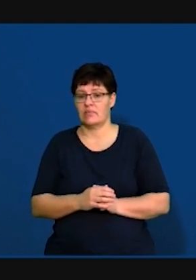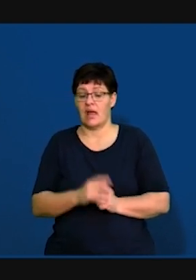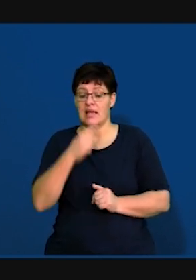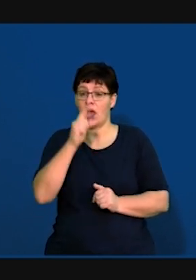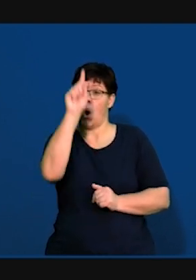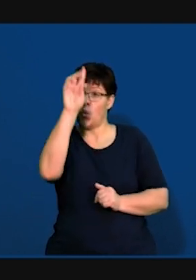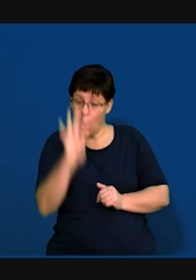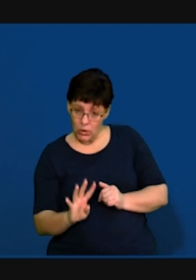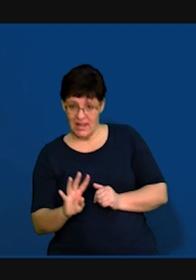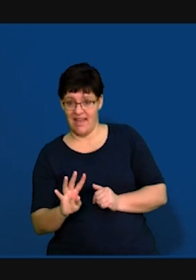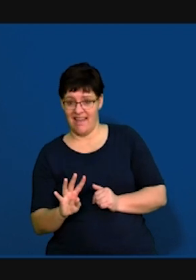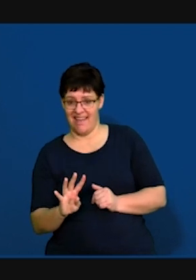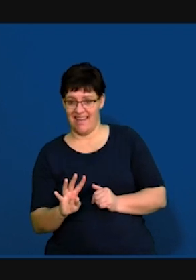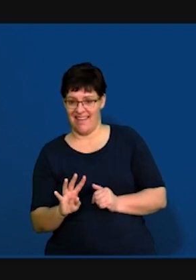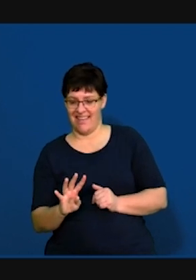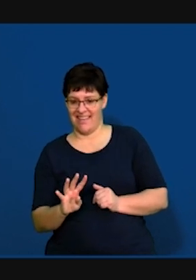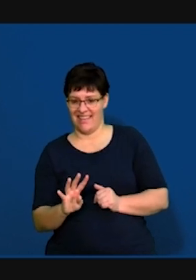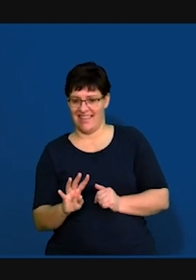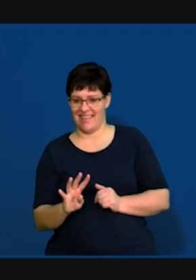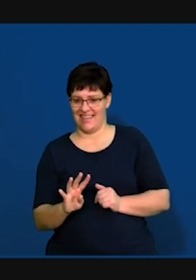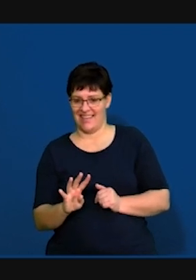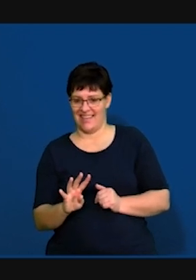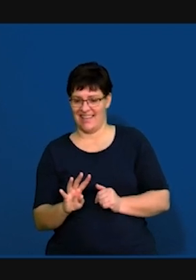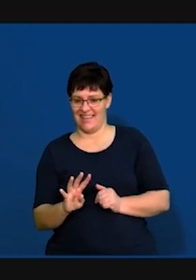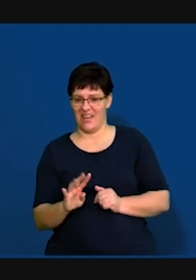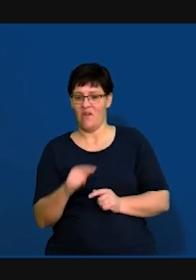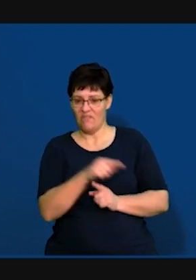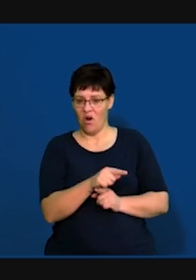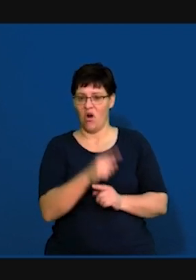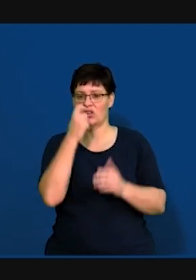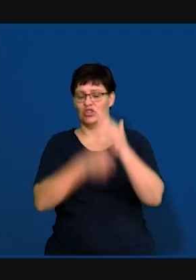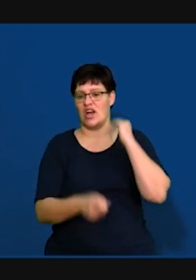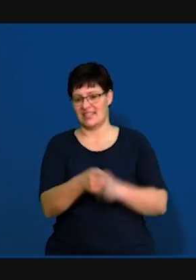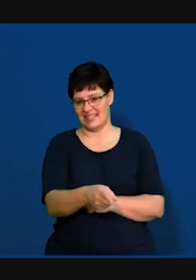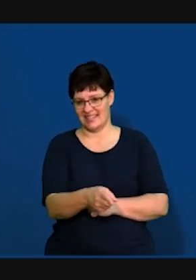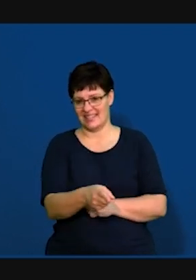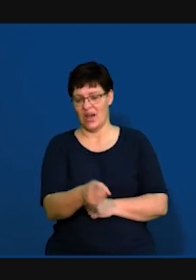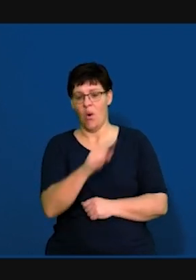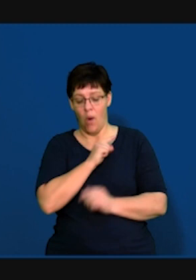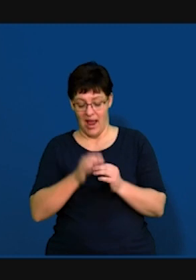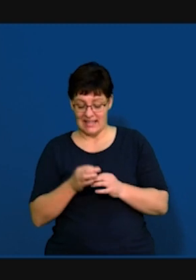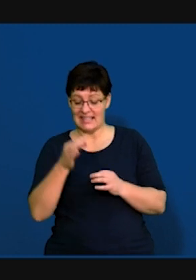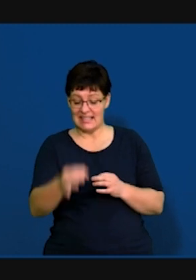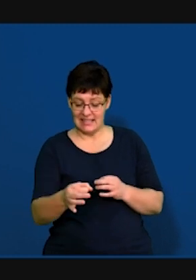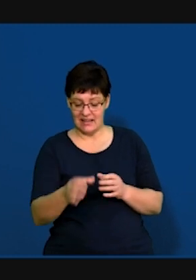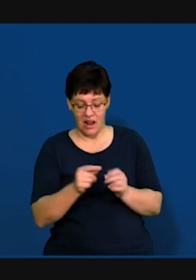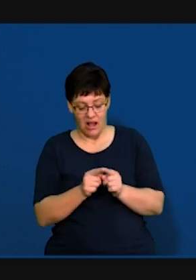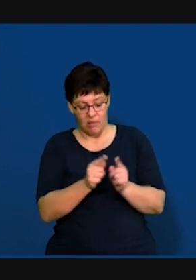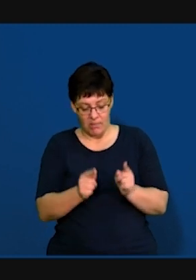quarter of the original charge. So because we've doubled the distance, okay? All